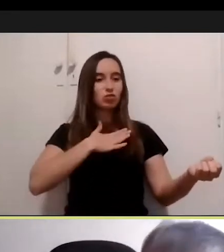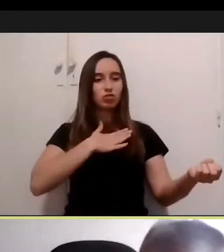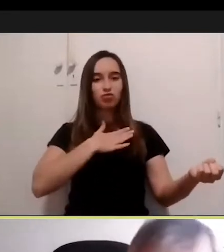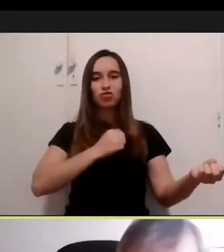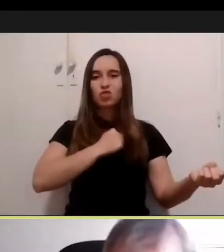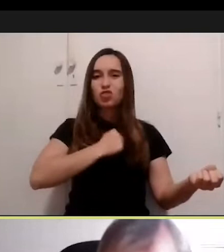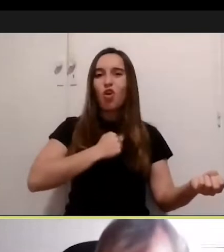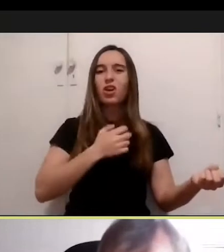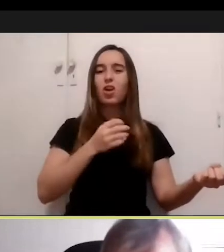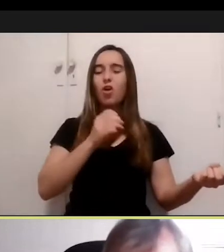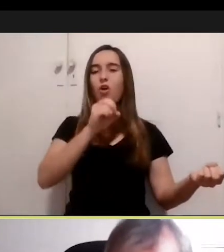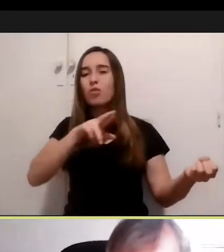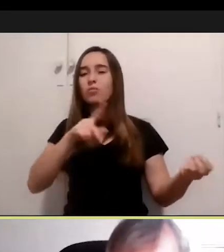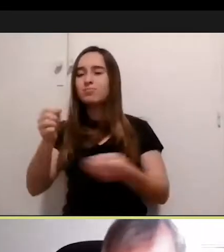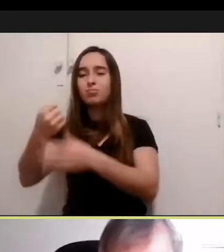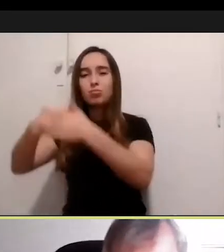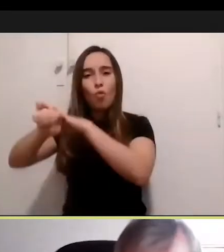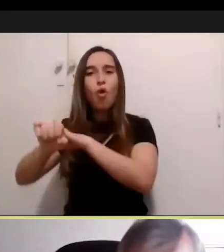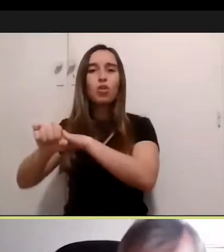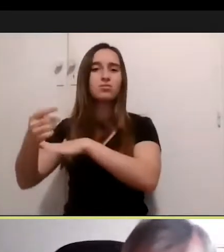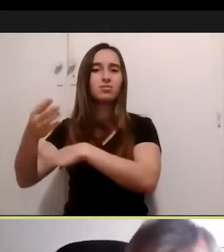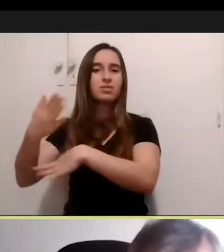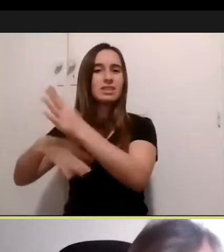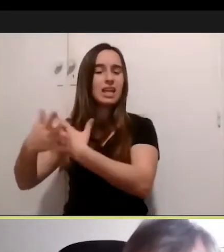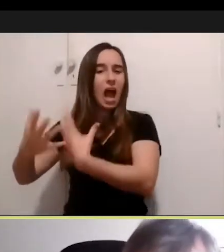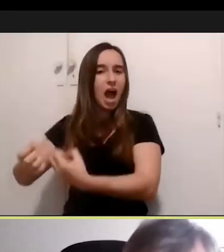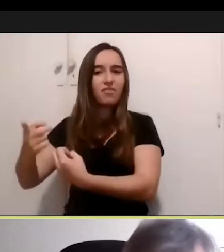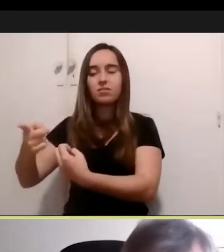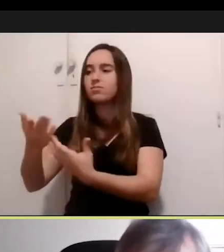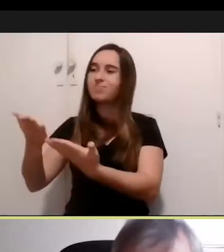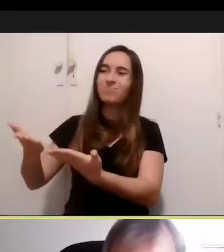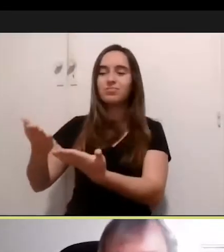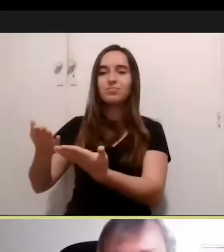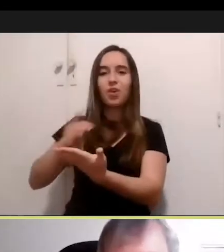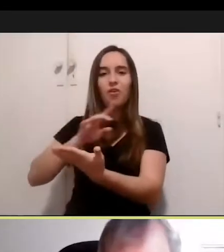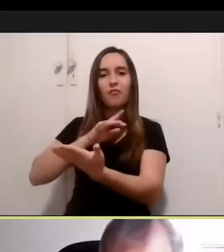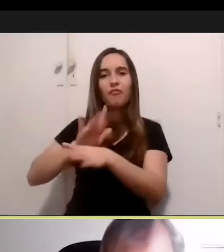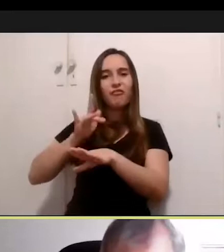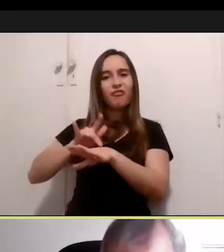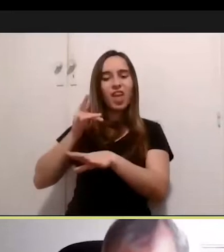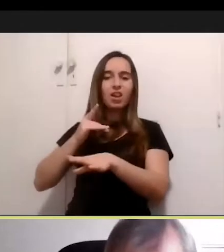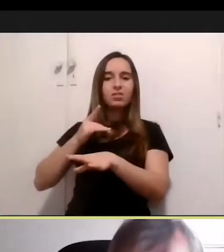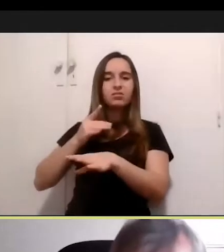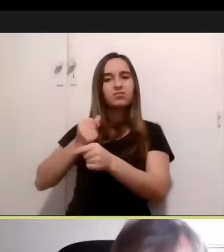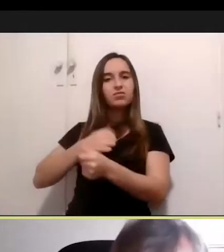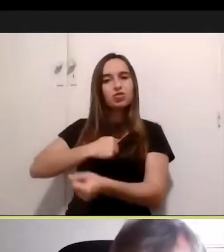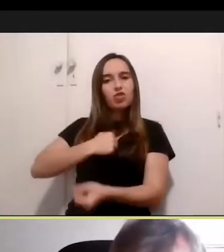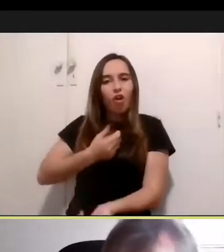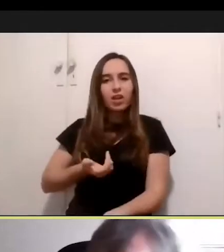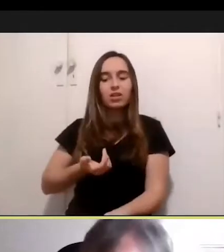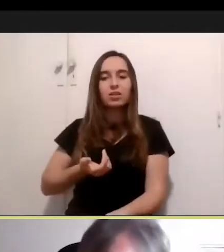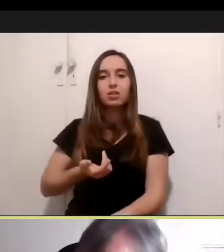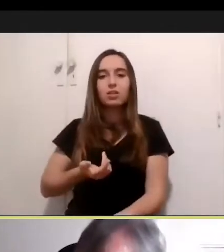the legislative framework? In the UK, again, they have the Mental Capacity Act, which assumes that someone with a